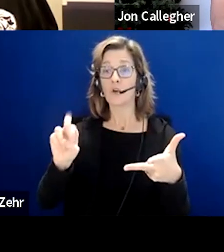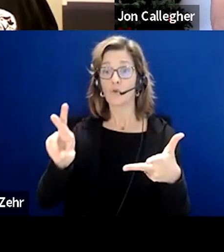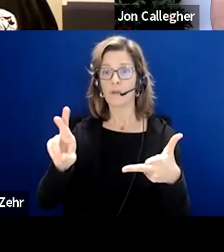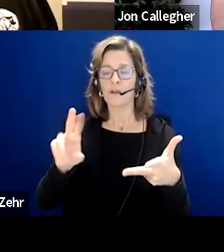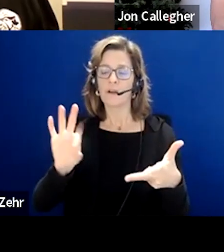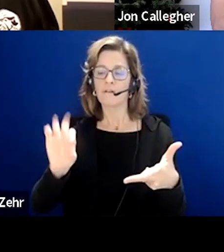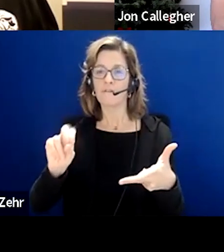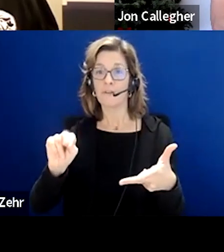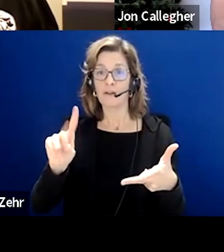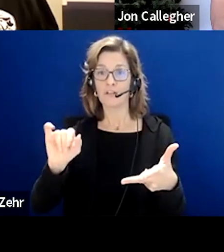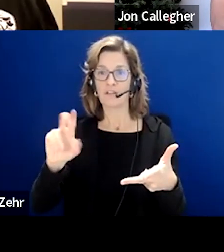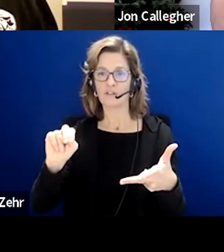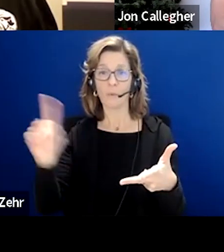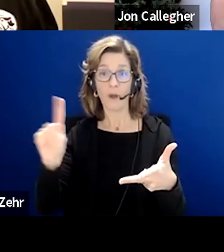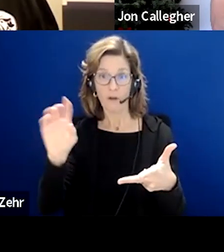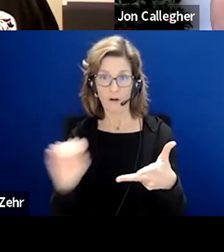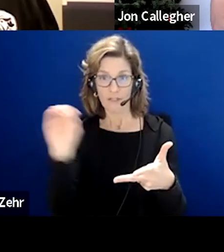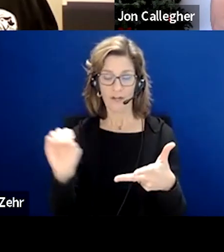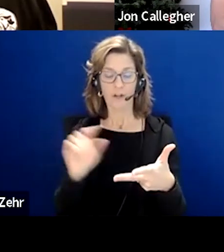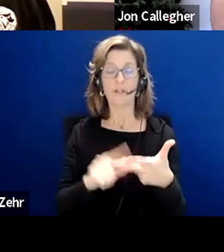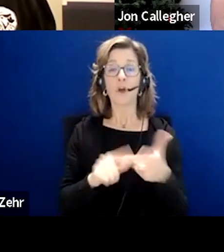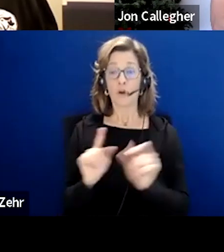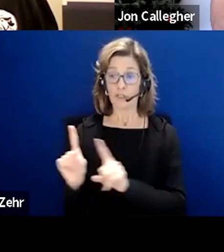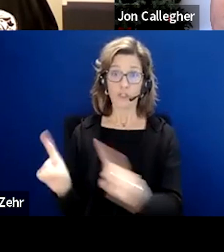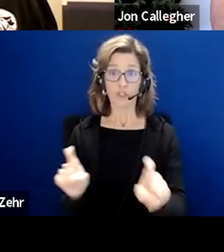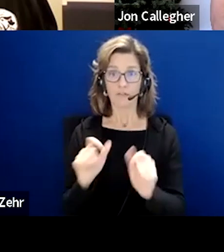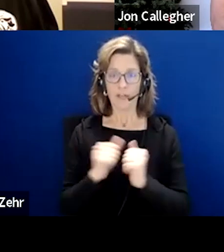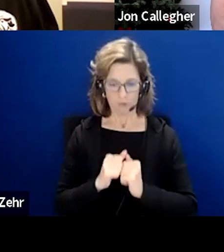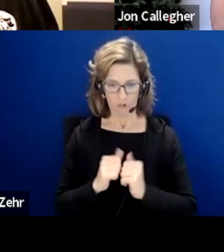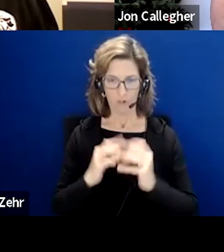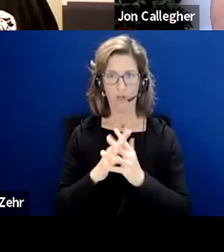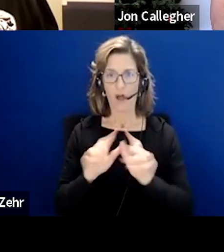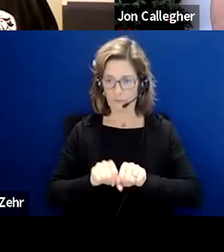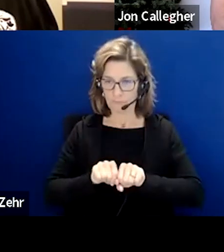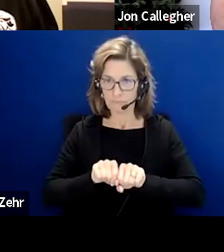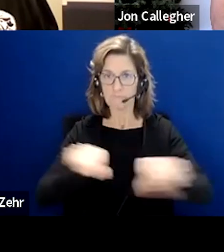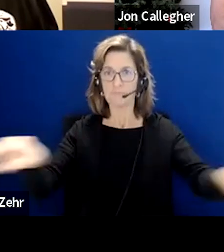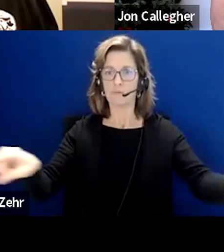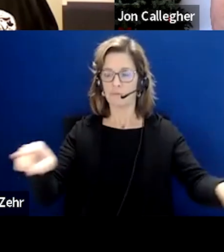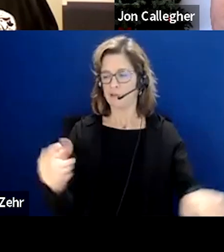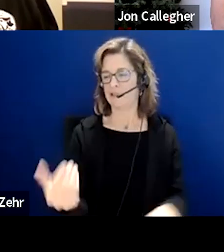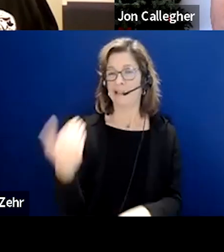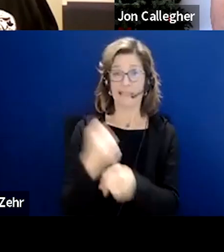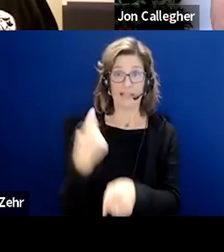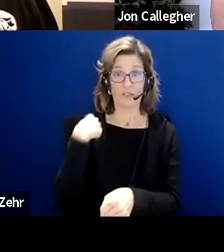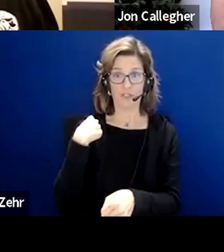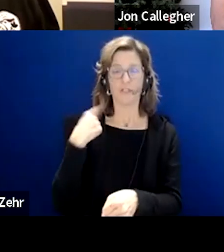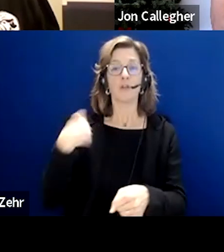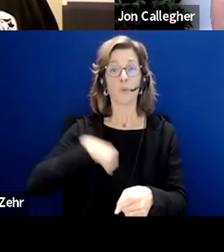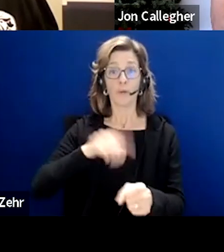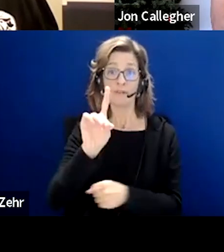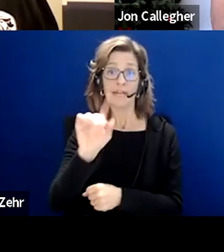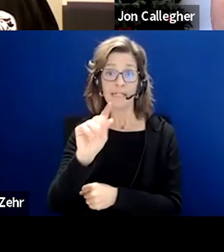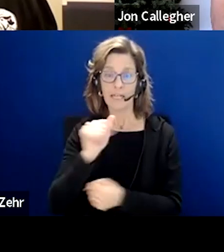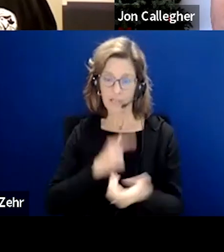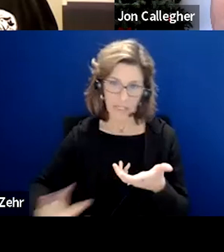it launched early last year, and we've collected and analyzed, interpreted, reported the data. We're excited to